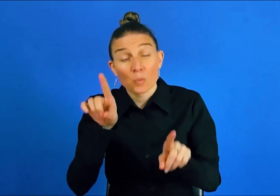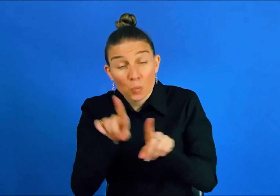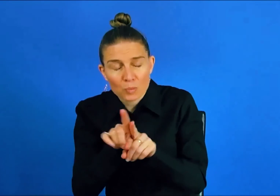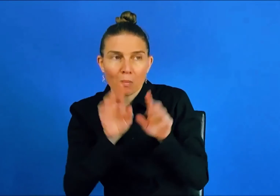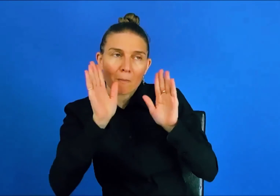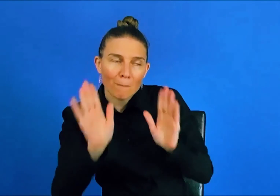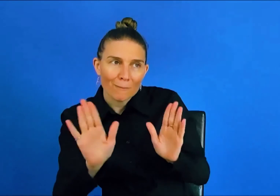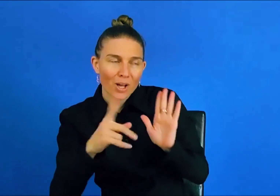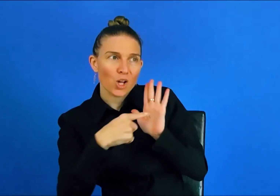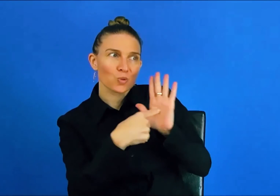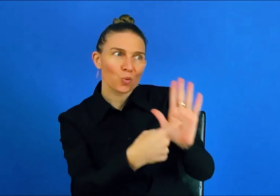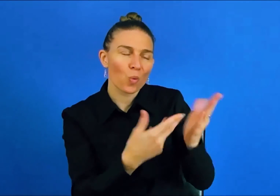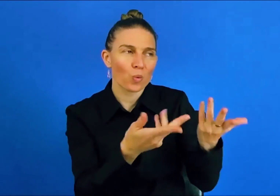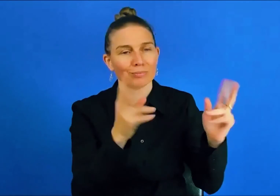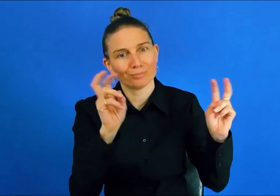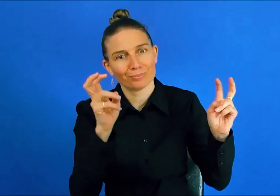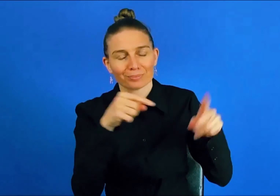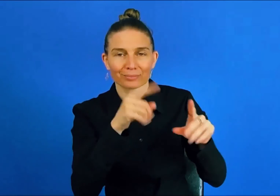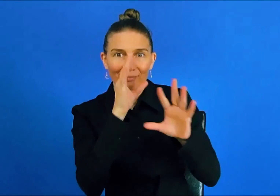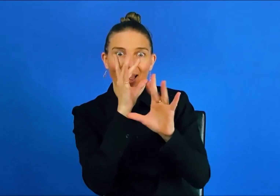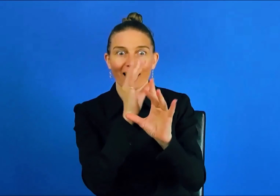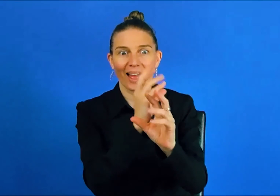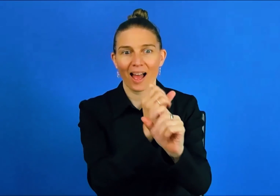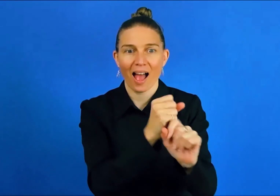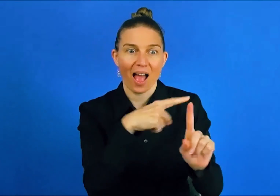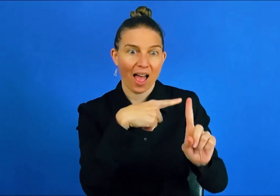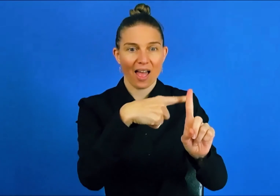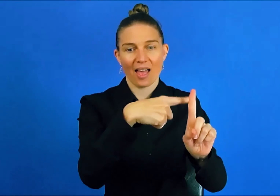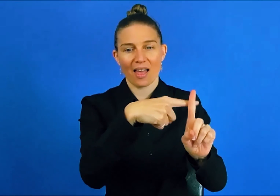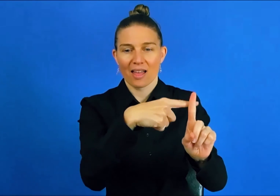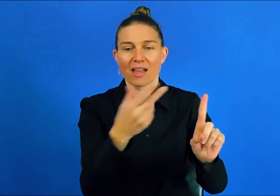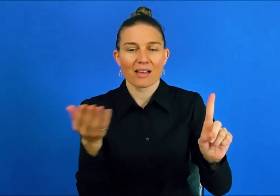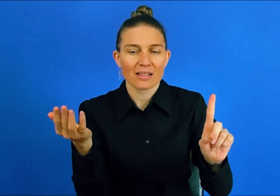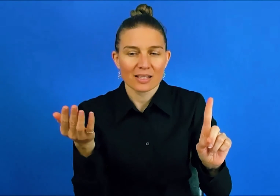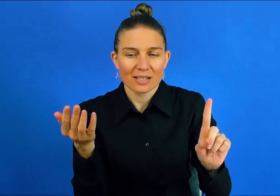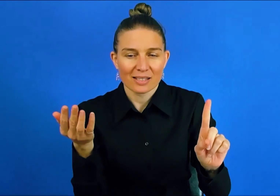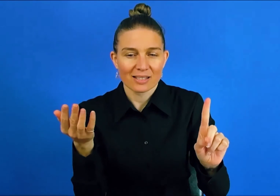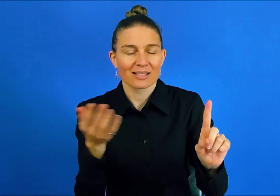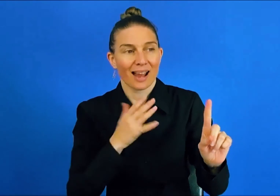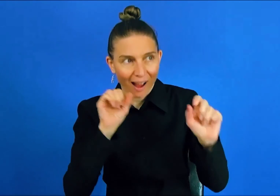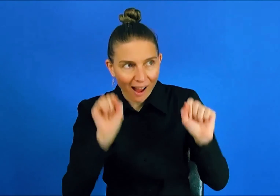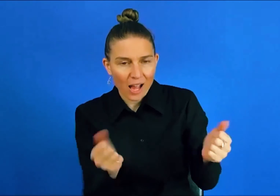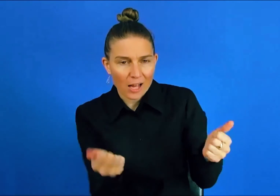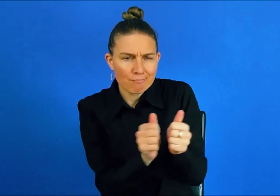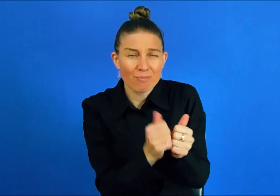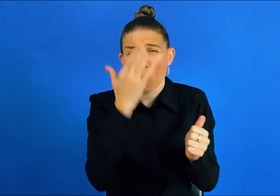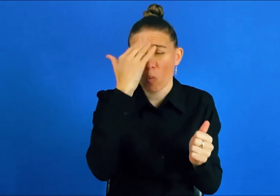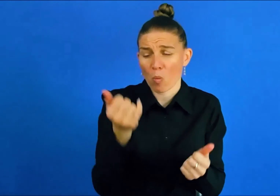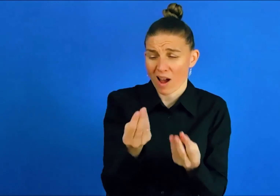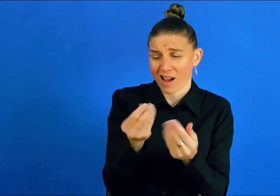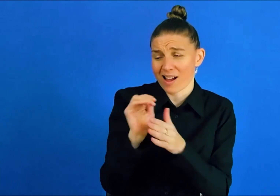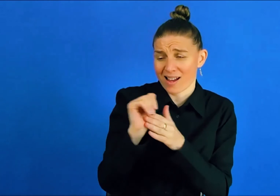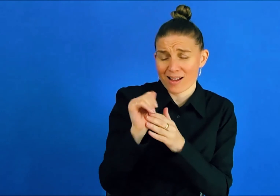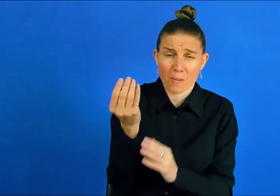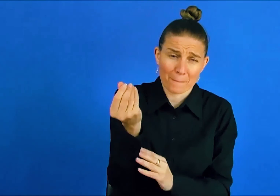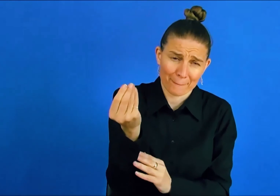survey that we are planning. I know the real timelines would be based on the availability of resources. However, we are determined